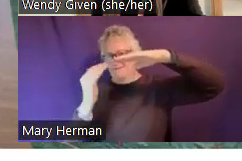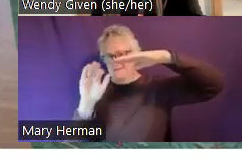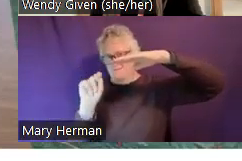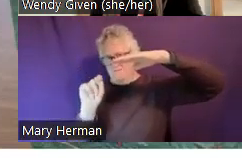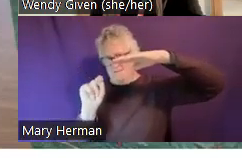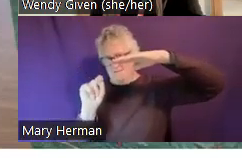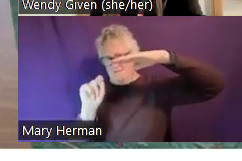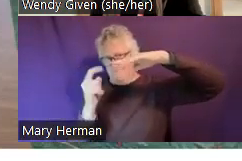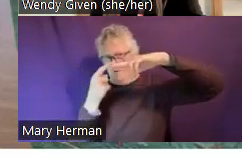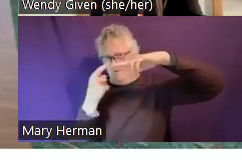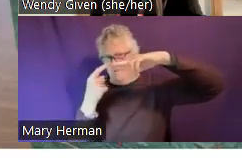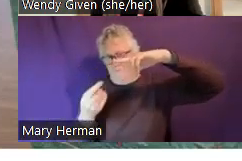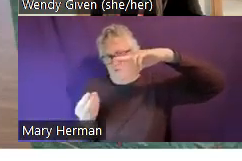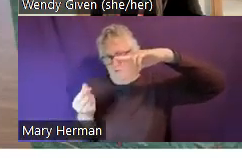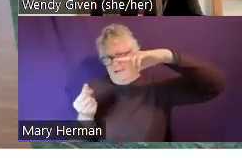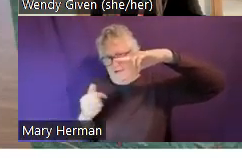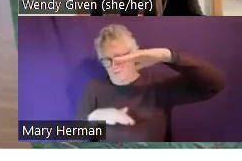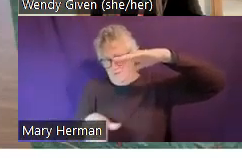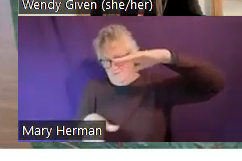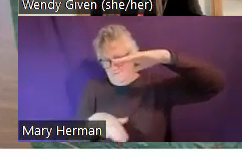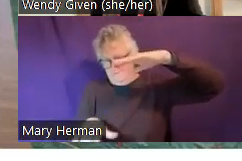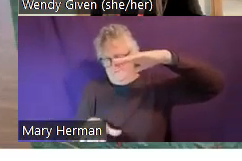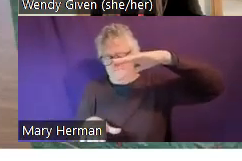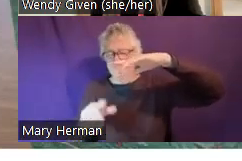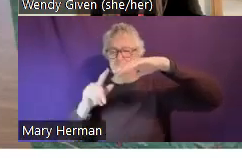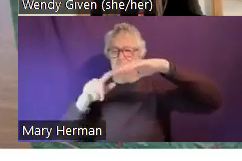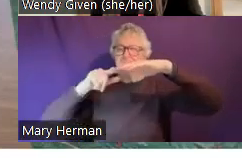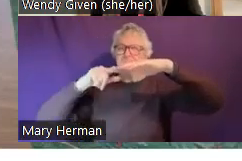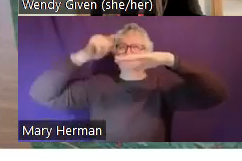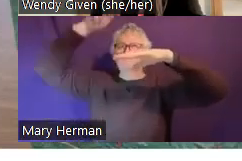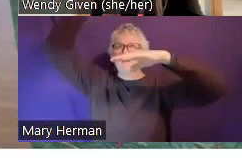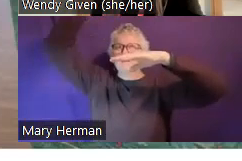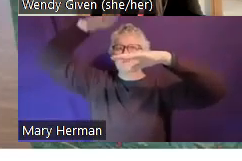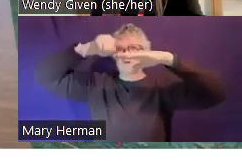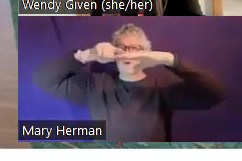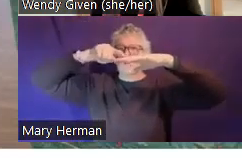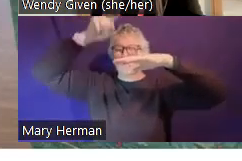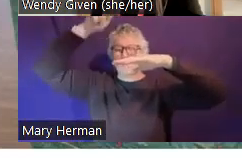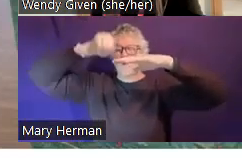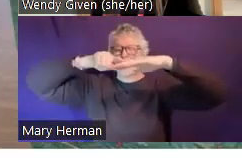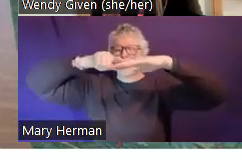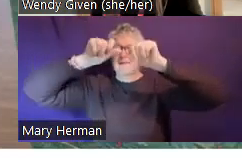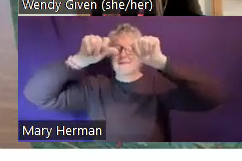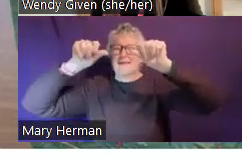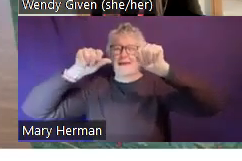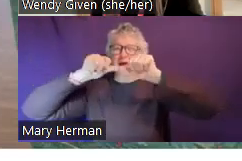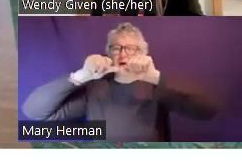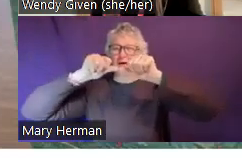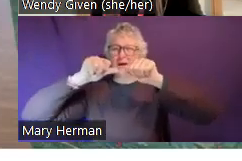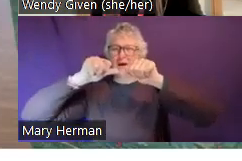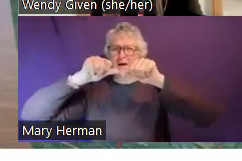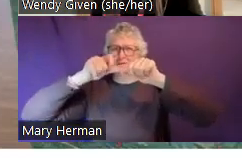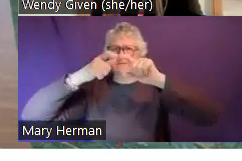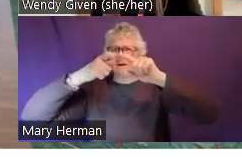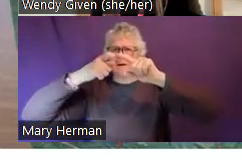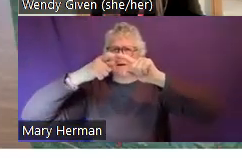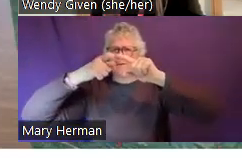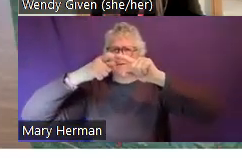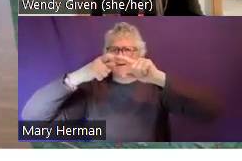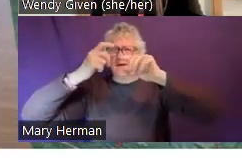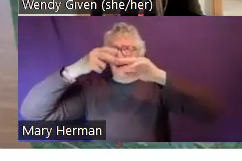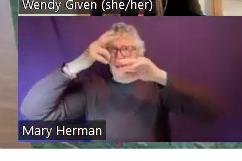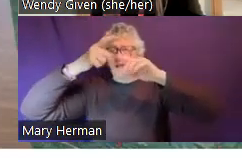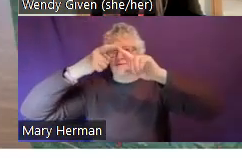this area, the sort of ceiling height differs. So how far down it goes would differ in